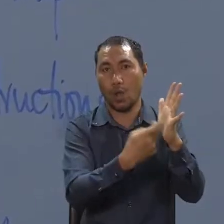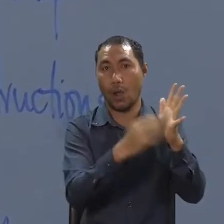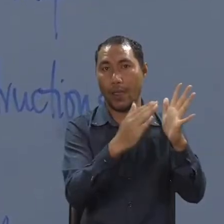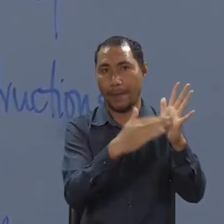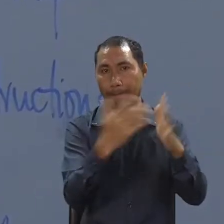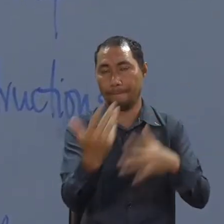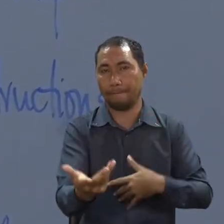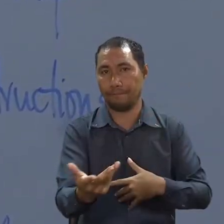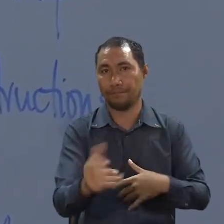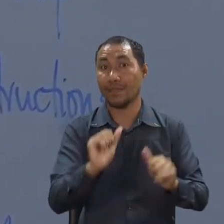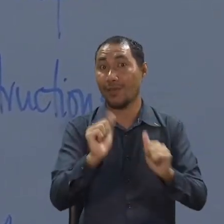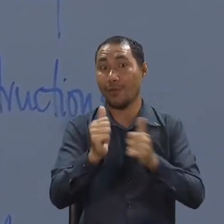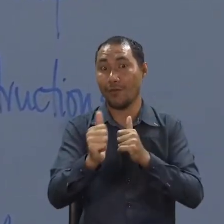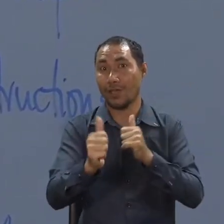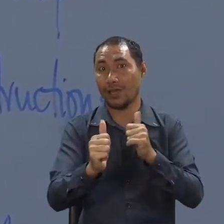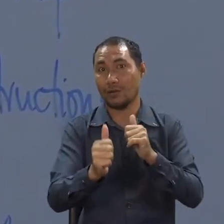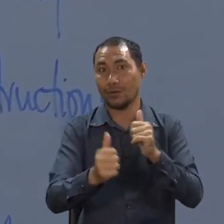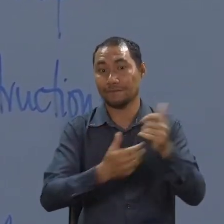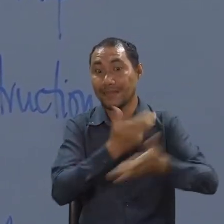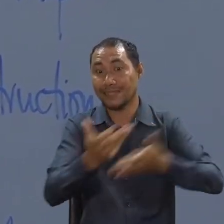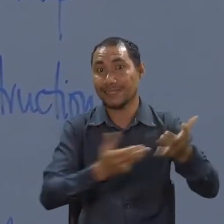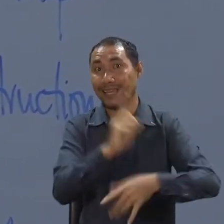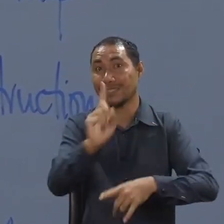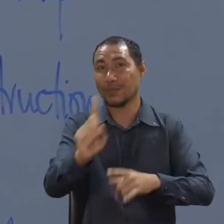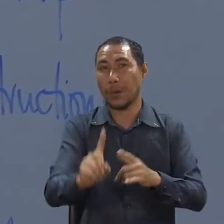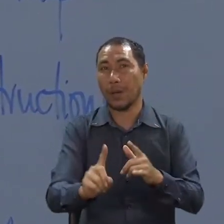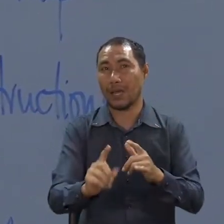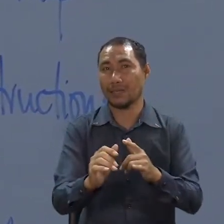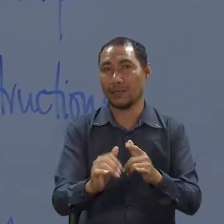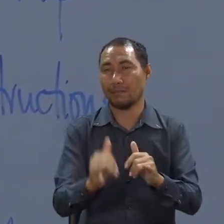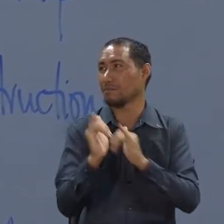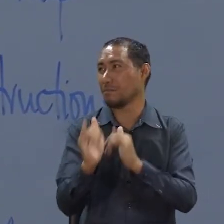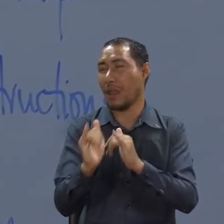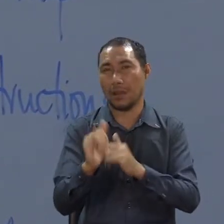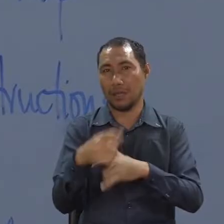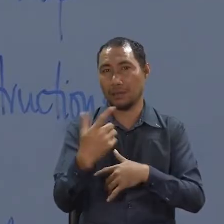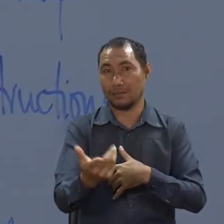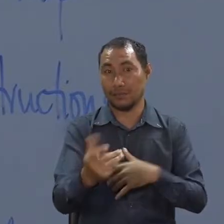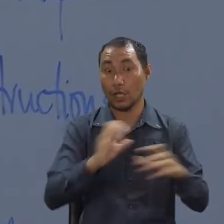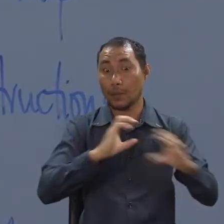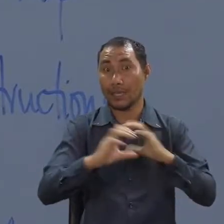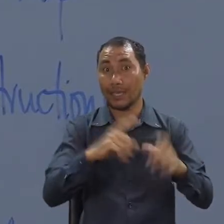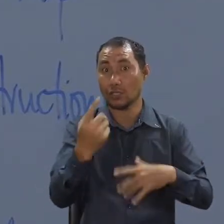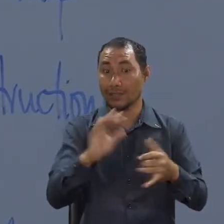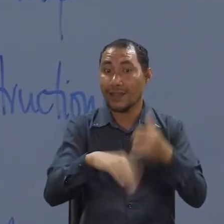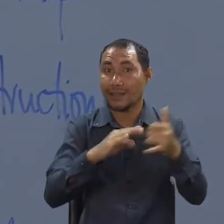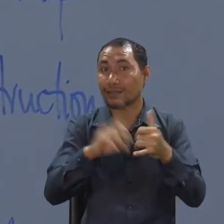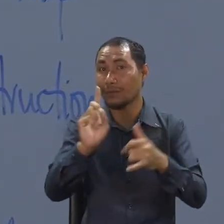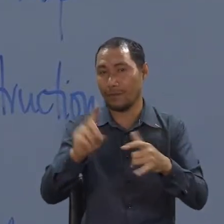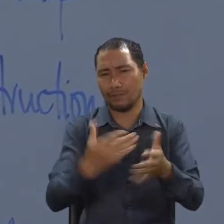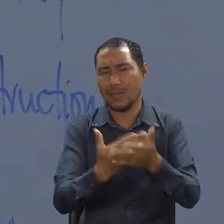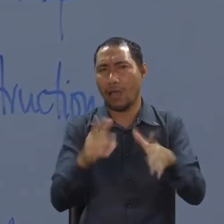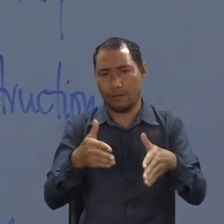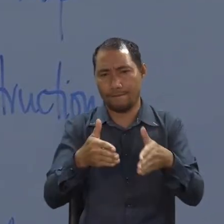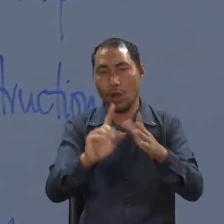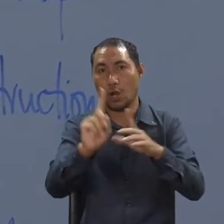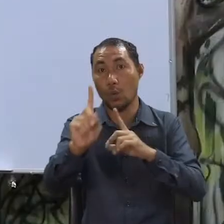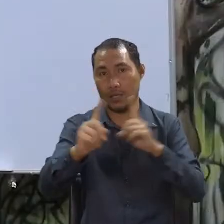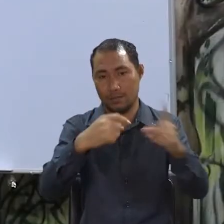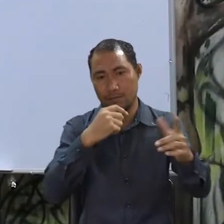the barriers of communication, and lastly, how to follow instructions.